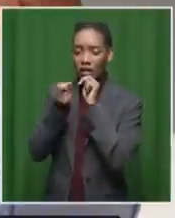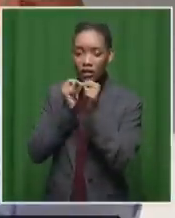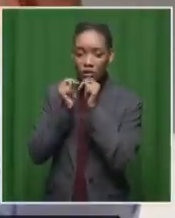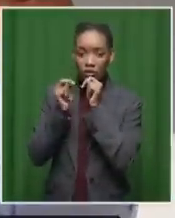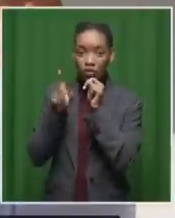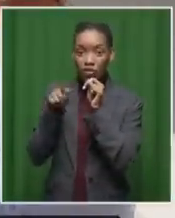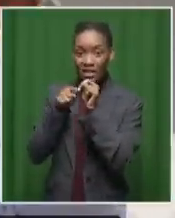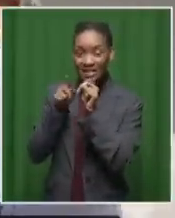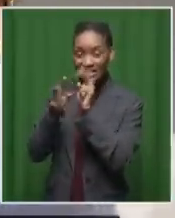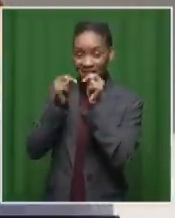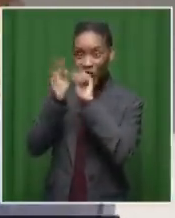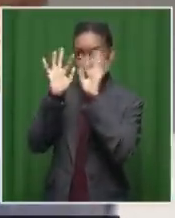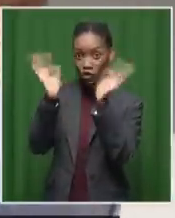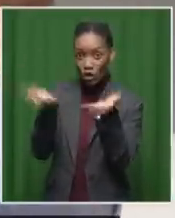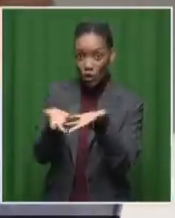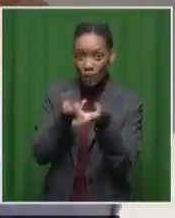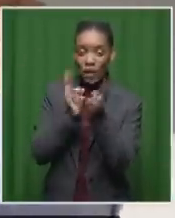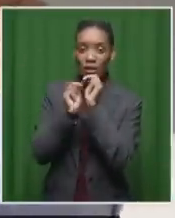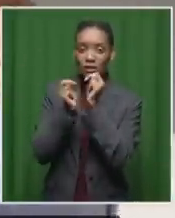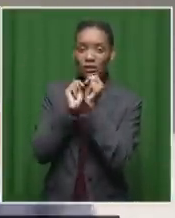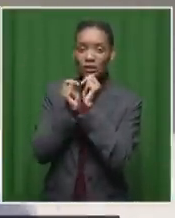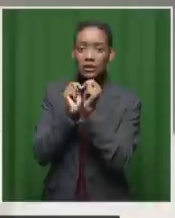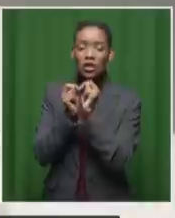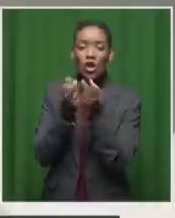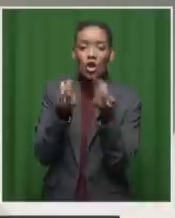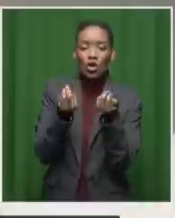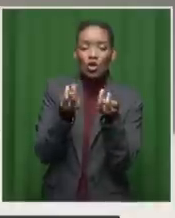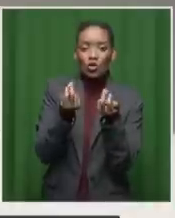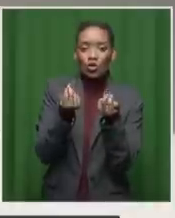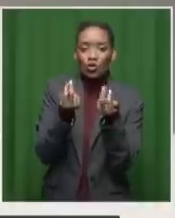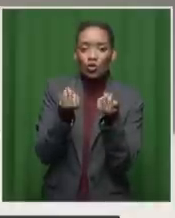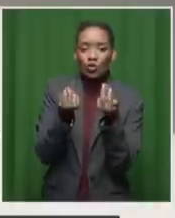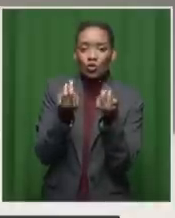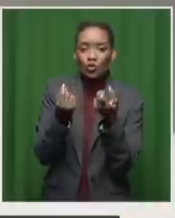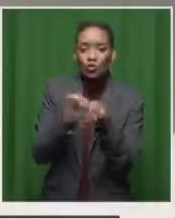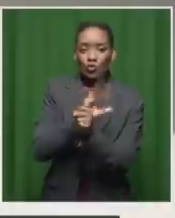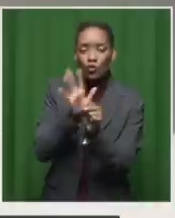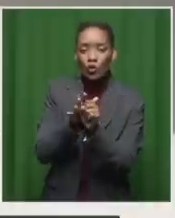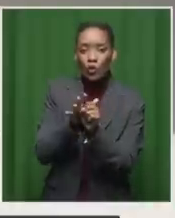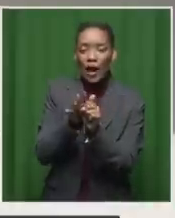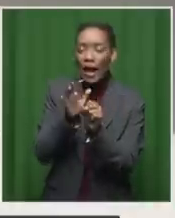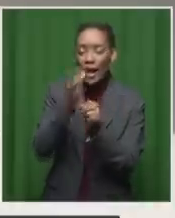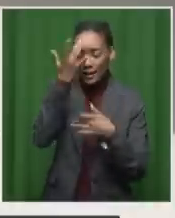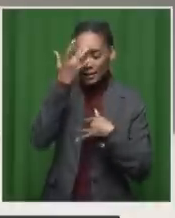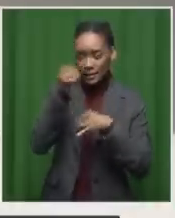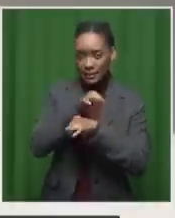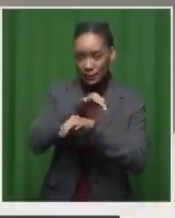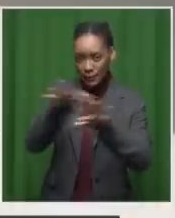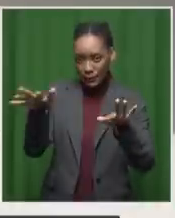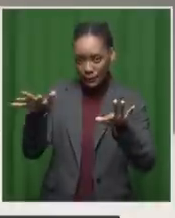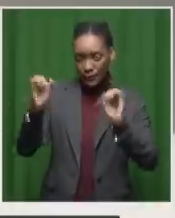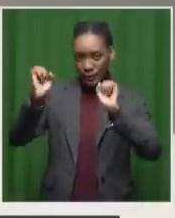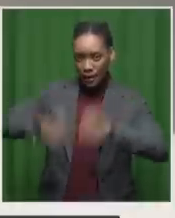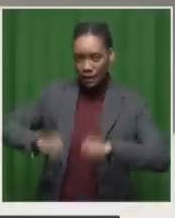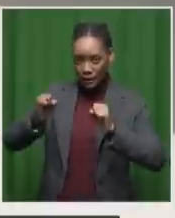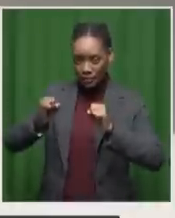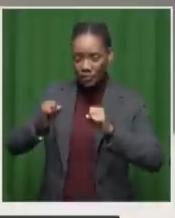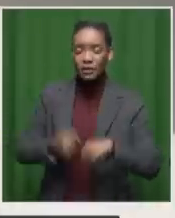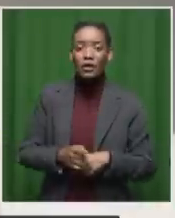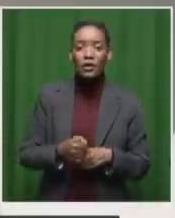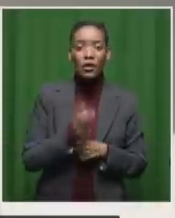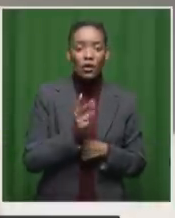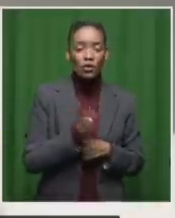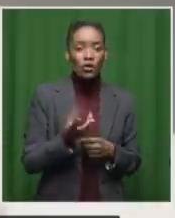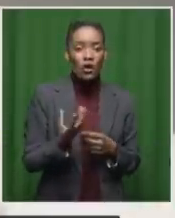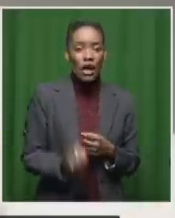global level to have the new pandemic treaty. There is the strategic leg. This is what we are doing